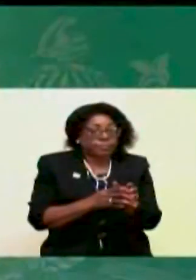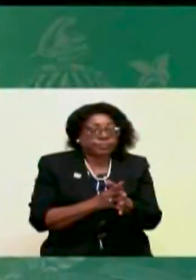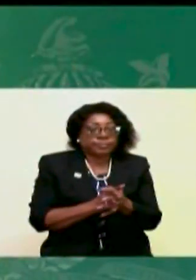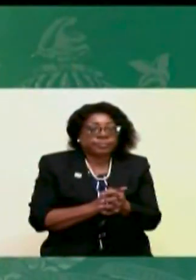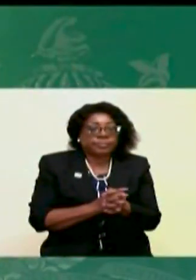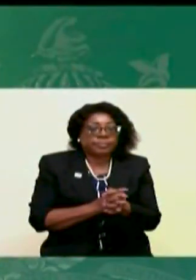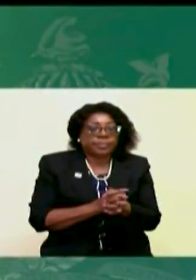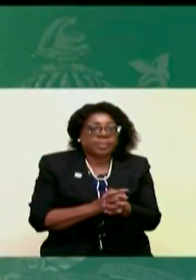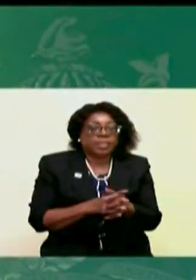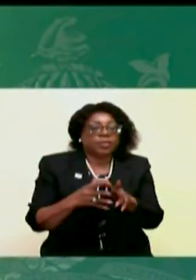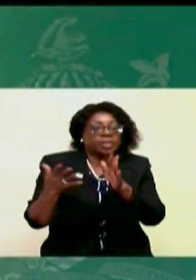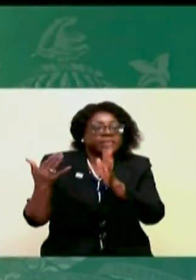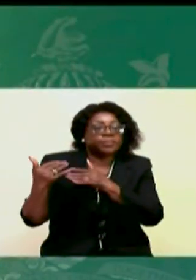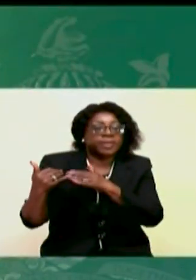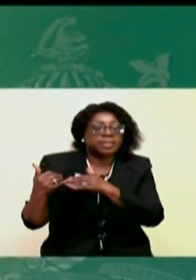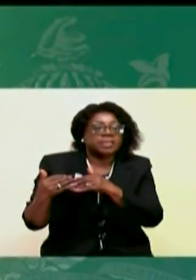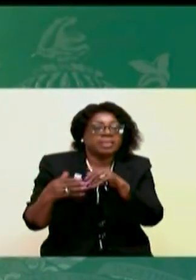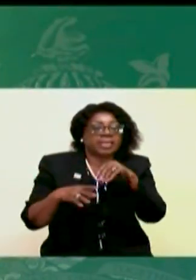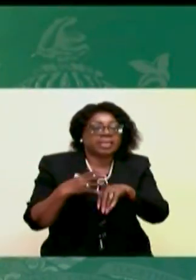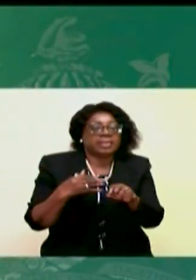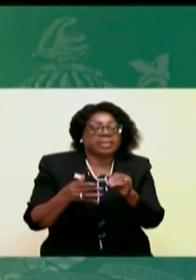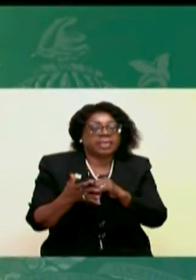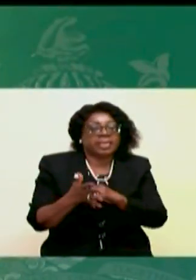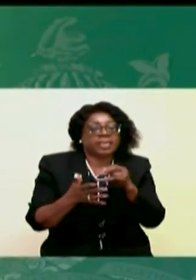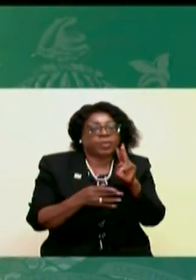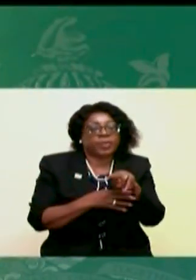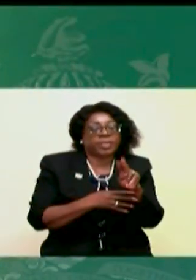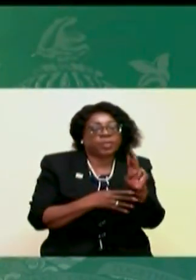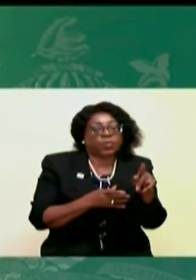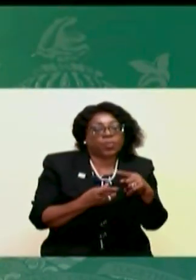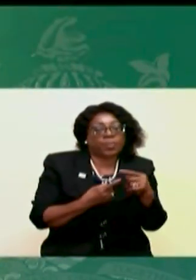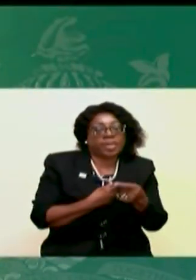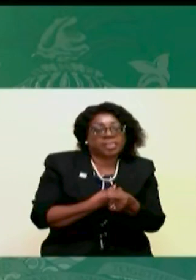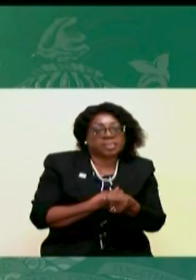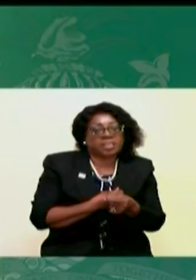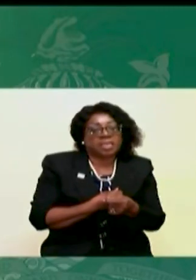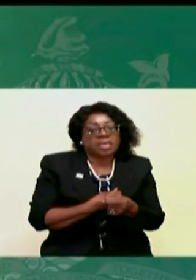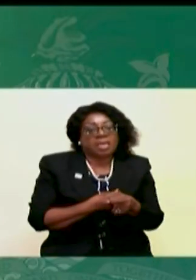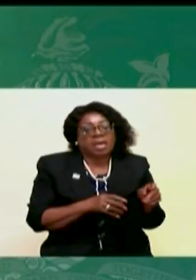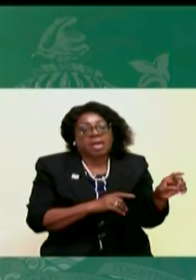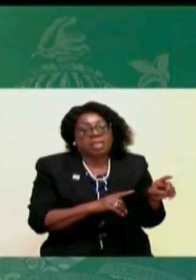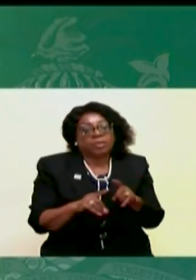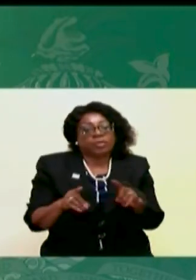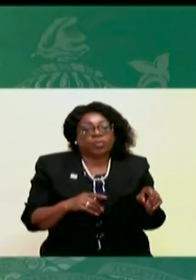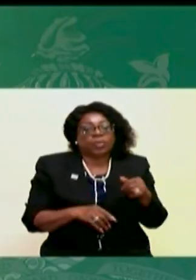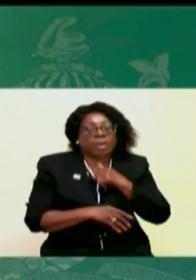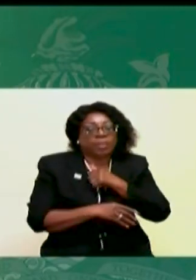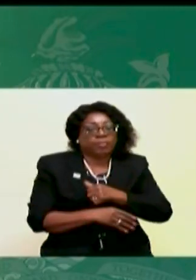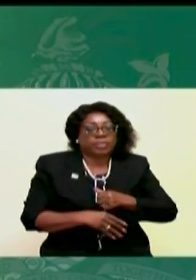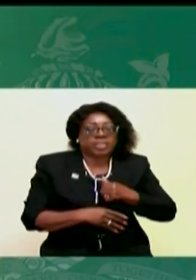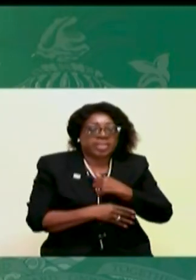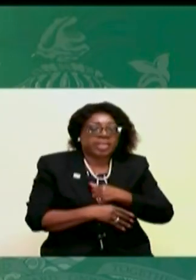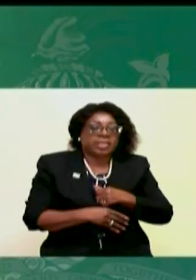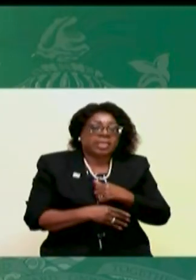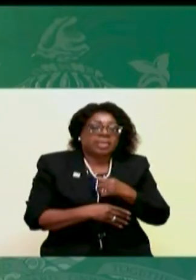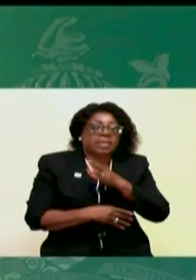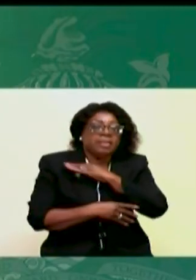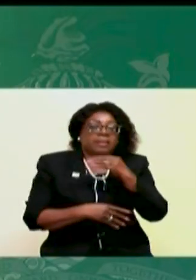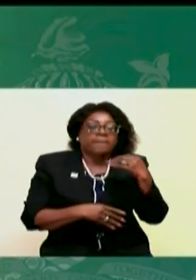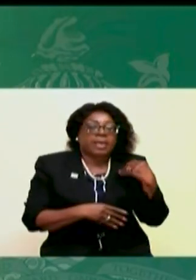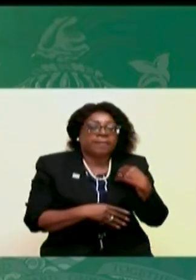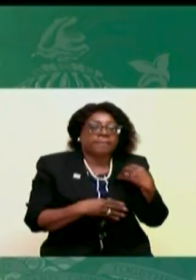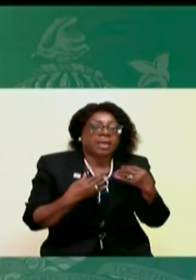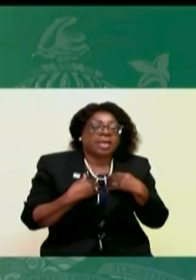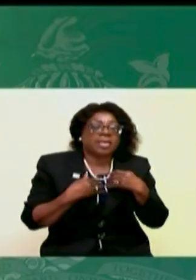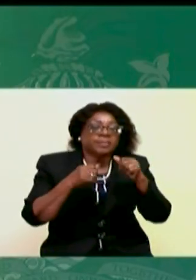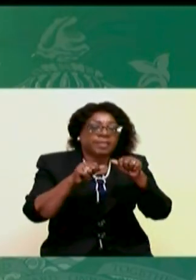Marco City. You expected it in 22 months. And you do not appreciate that the member has been